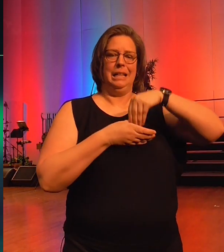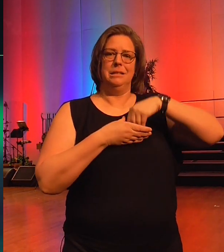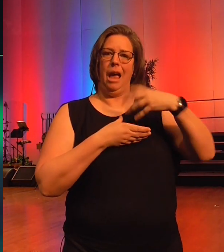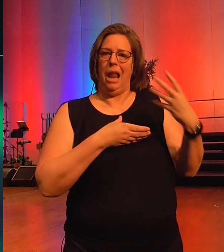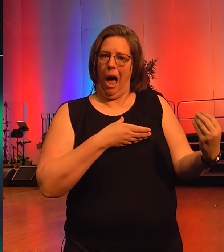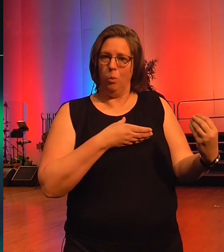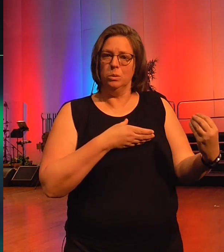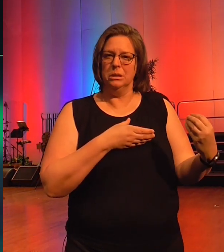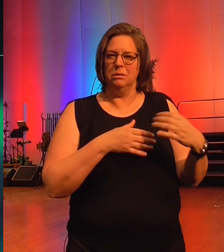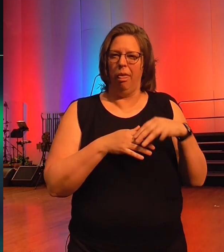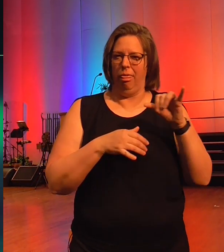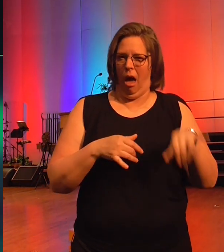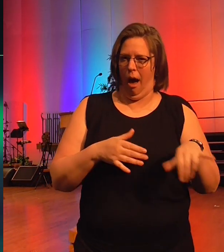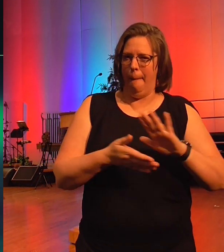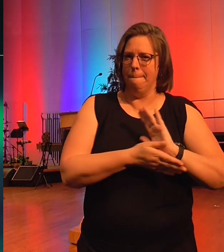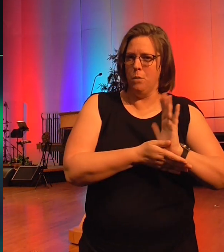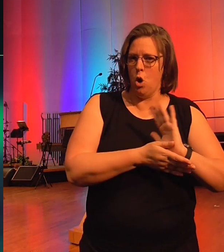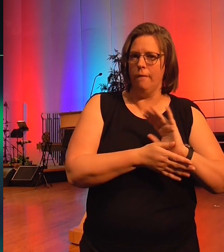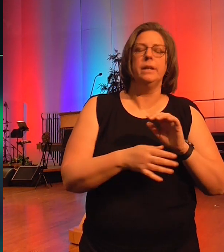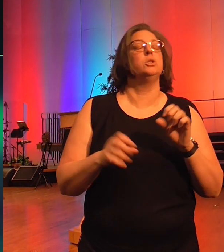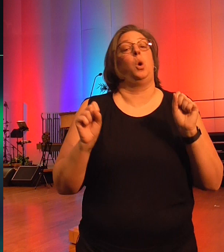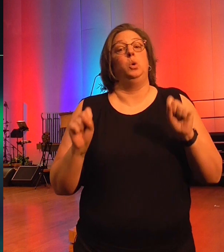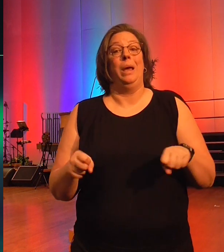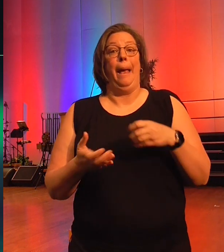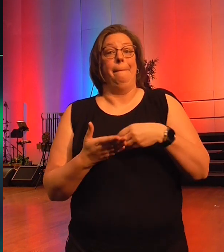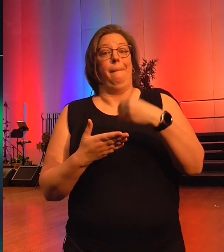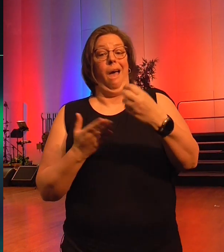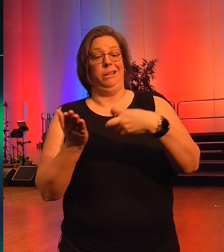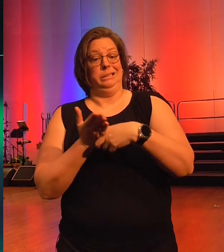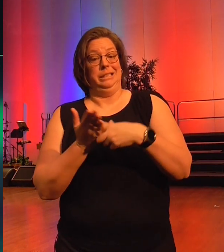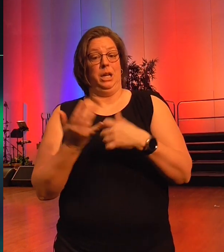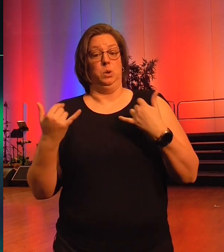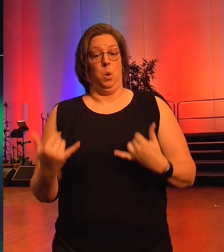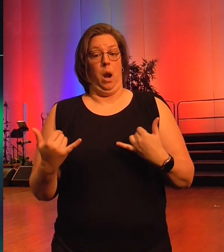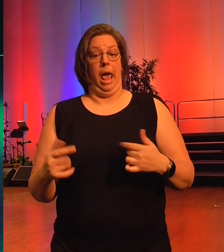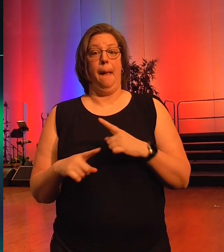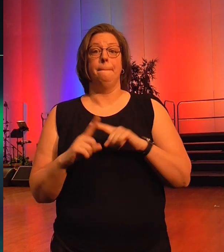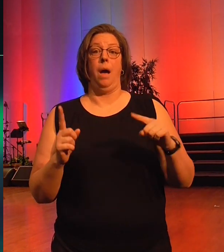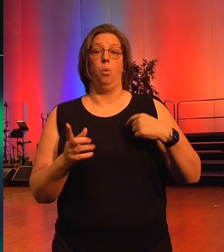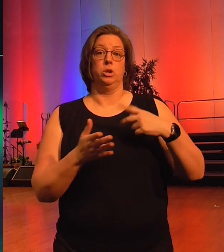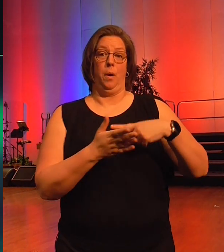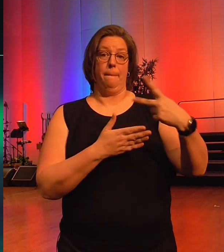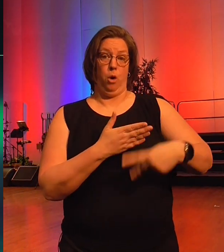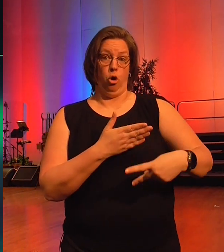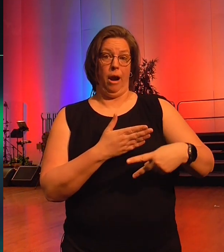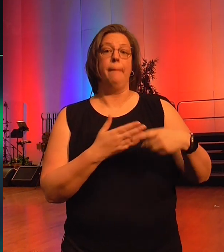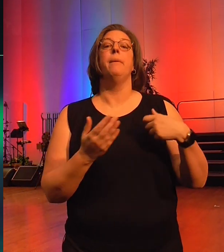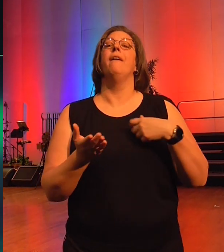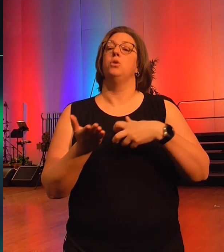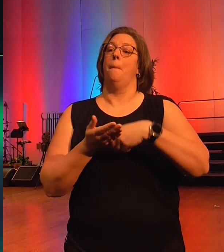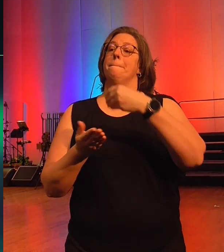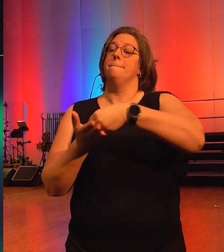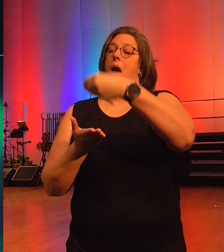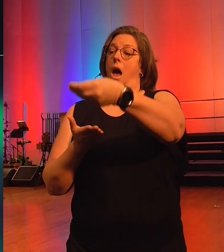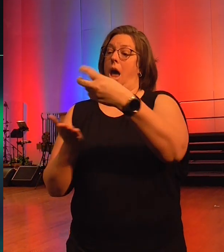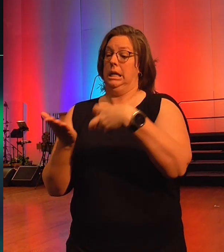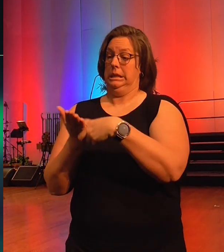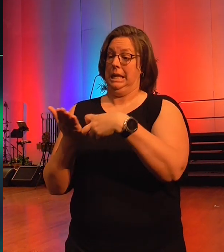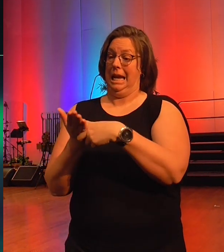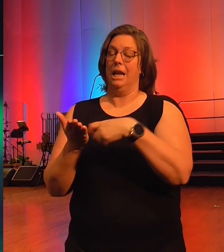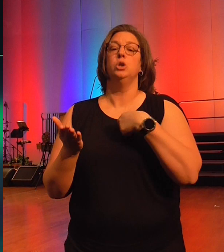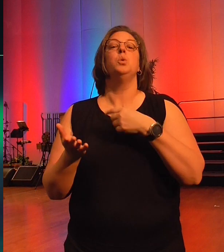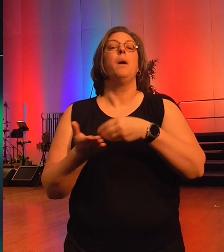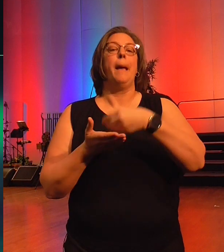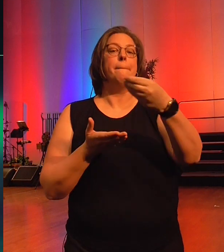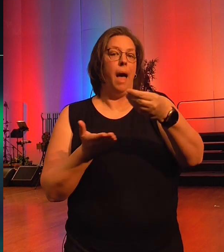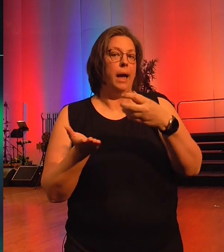things. And not only can you get an early bird ticket today, but we're doing a little program where you can get a book with your ticket as well. So I think we have some of those left as